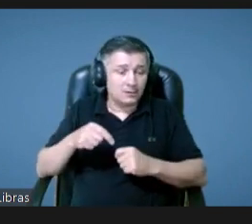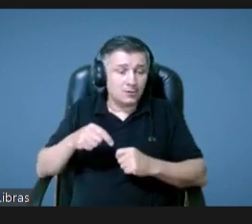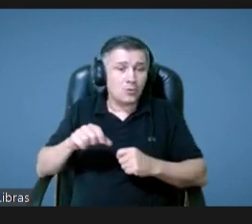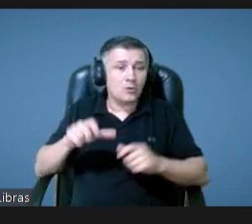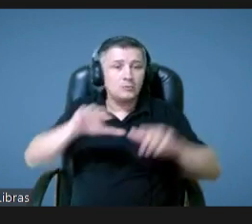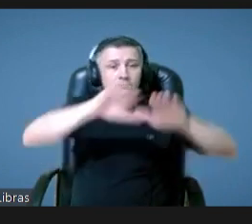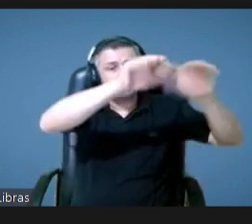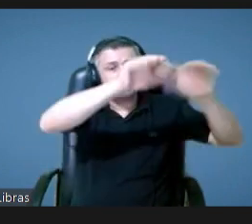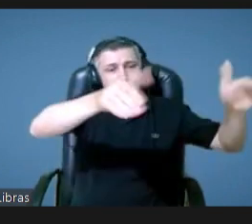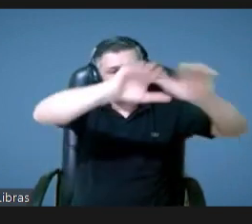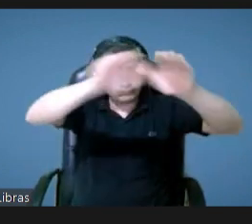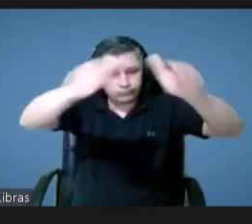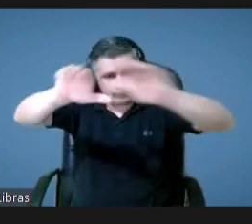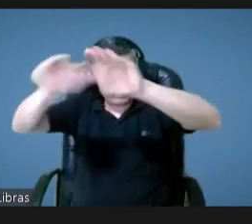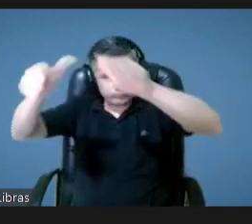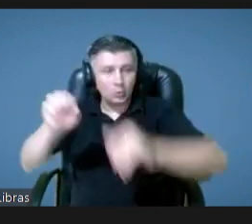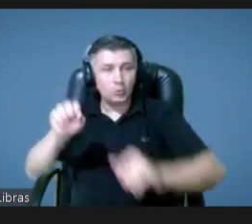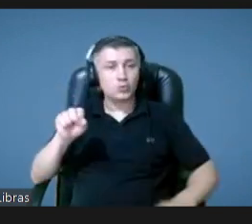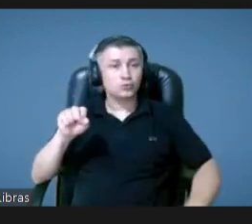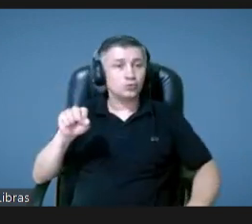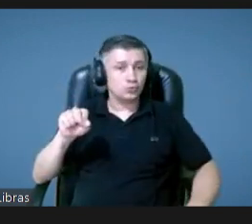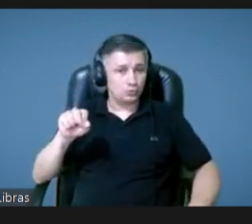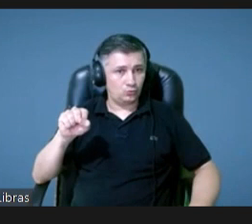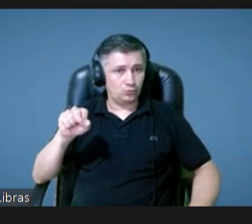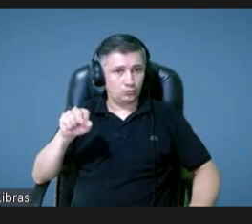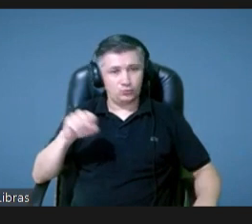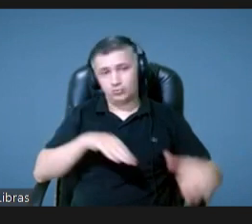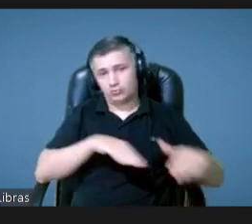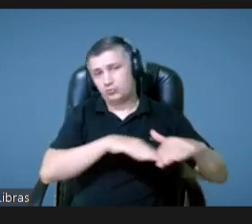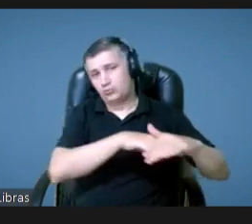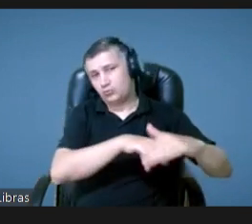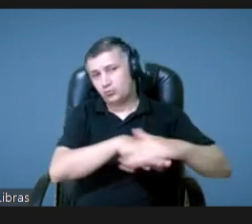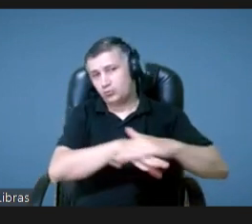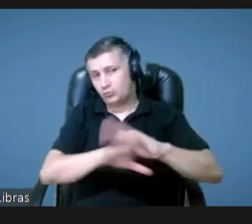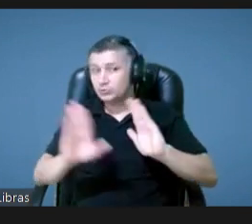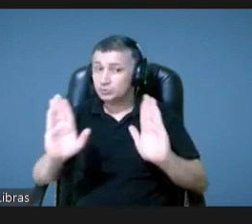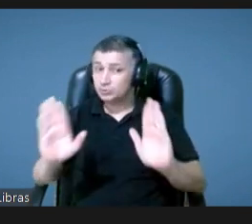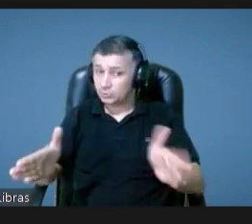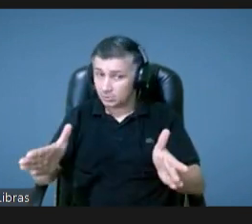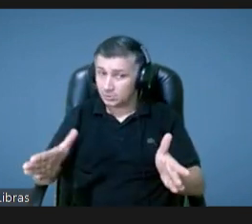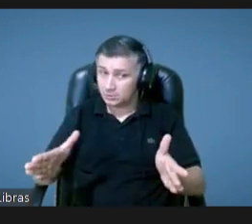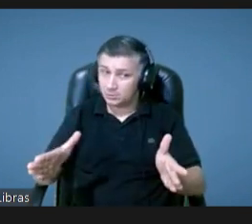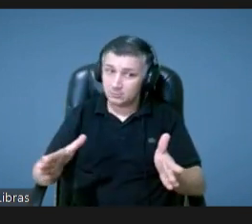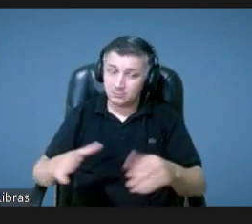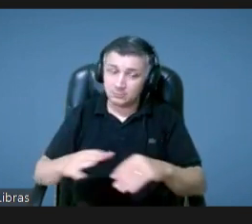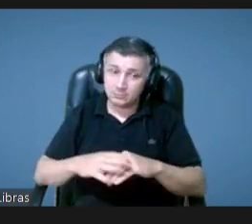generation of revenue from 8 hangars which operated in Q3.